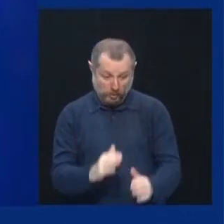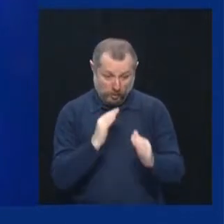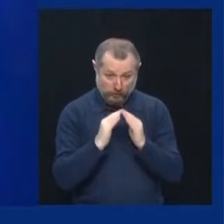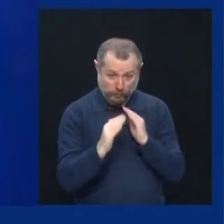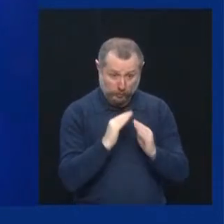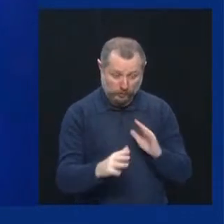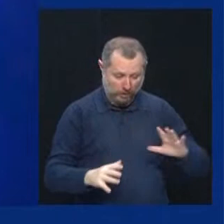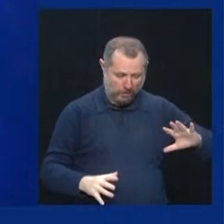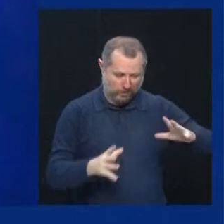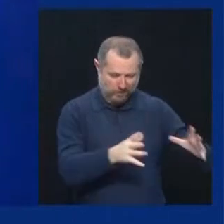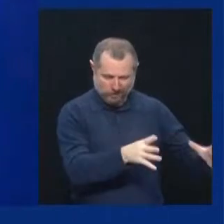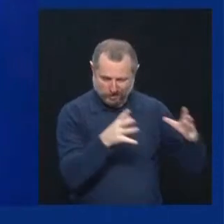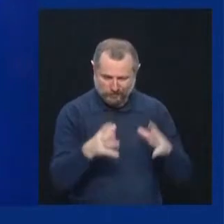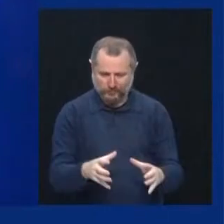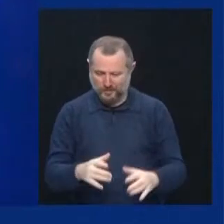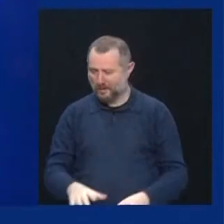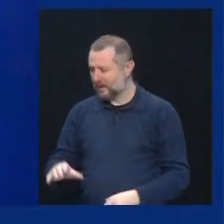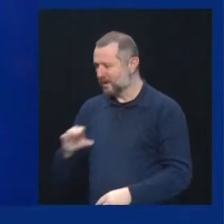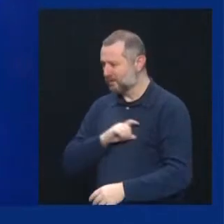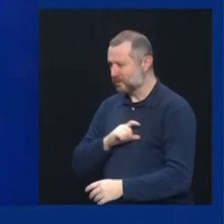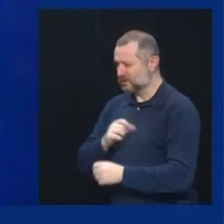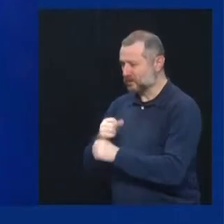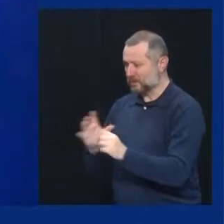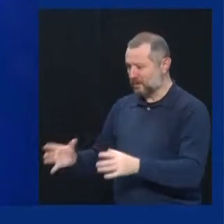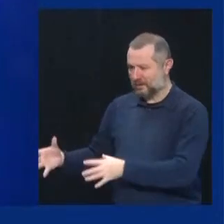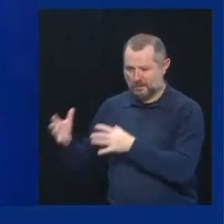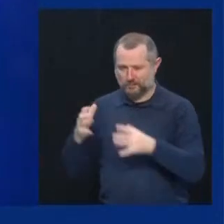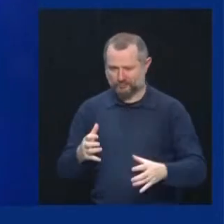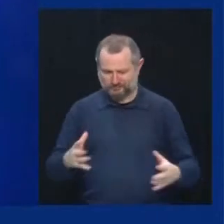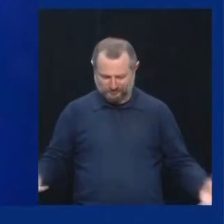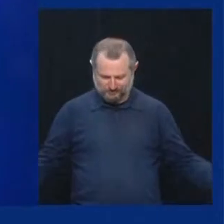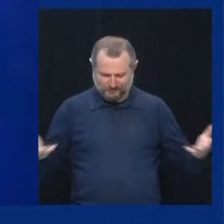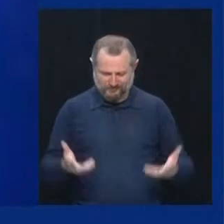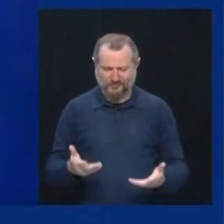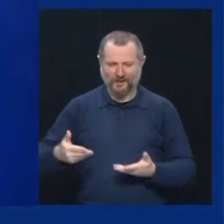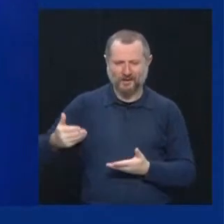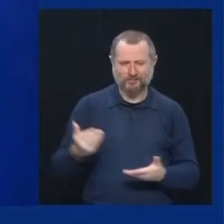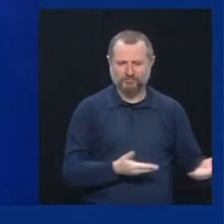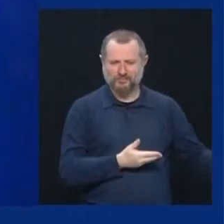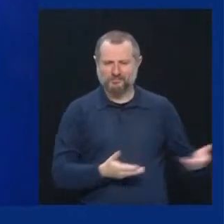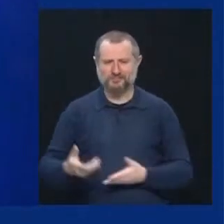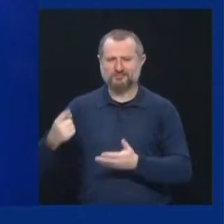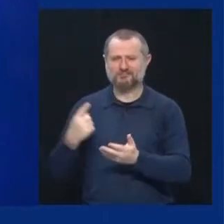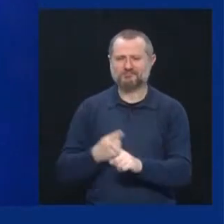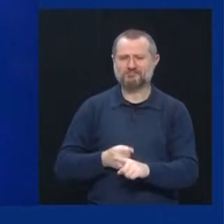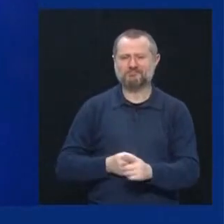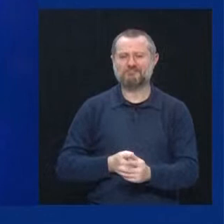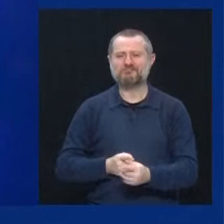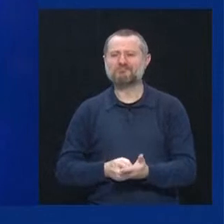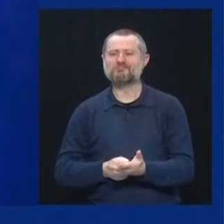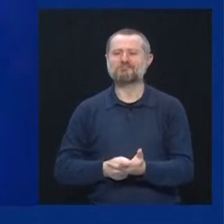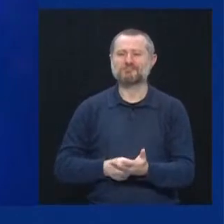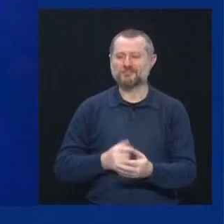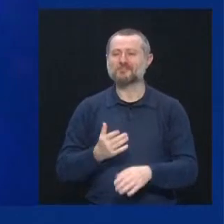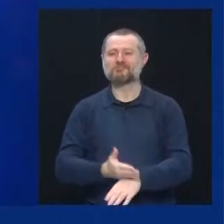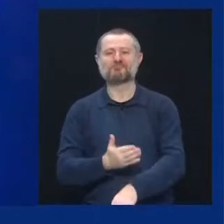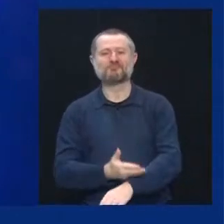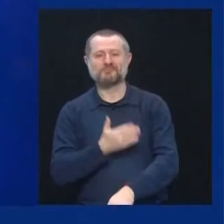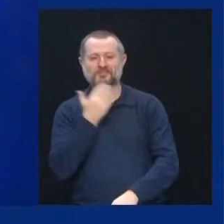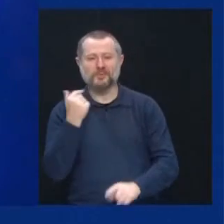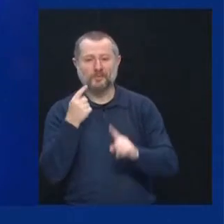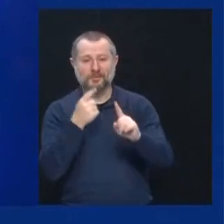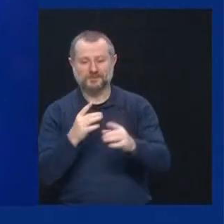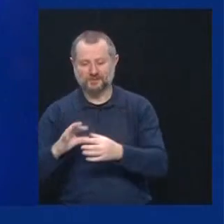at the table, figure out public safety reforms, restore trust and faith, and restore